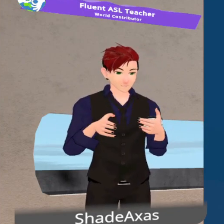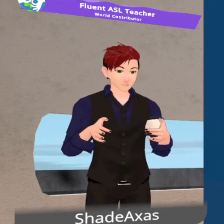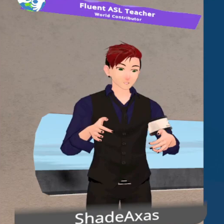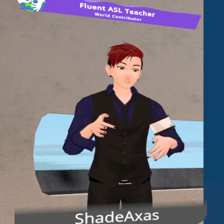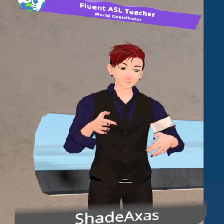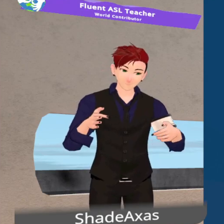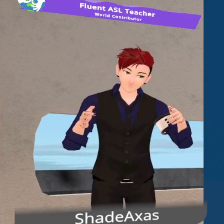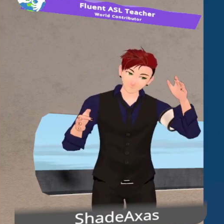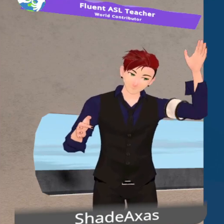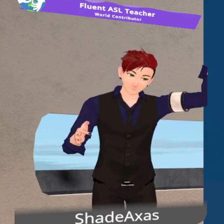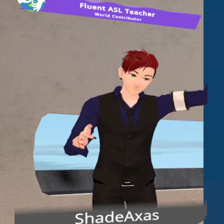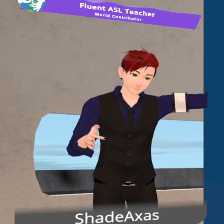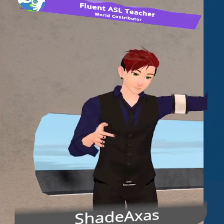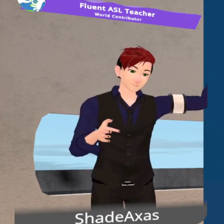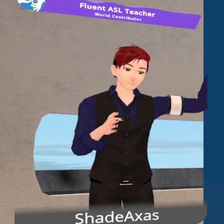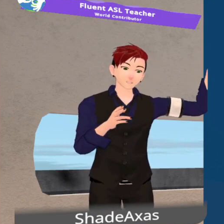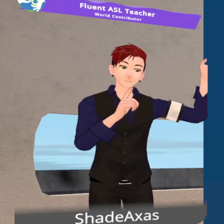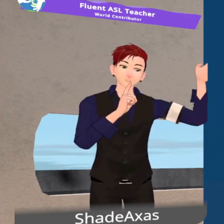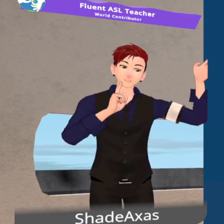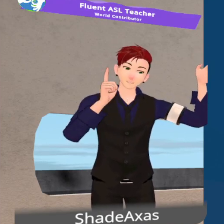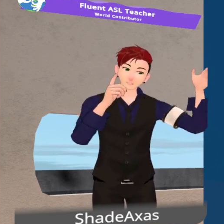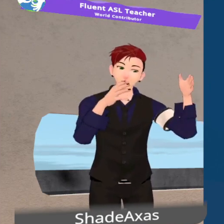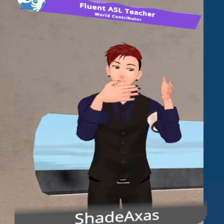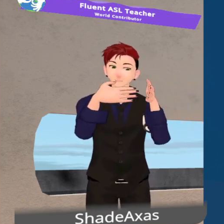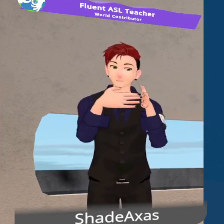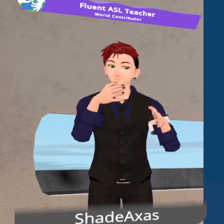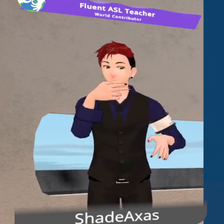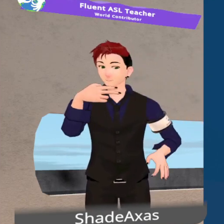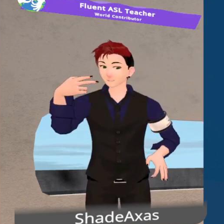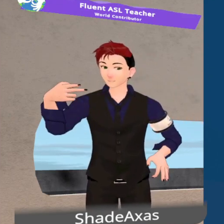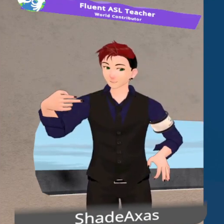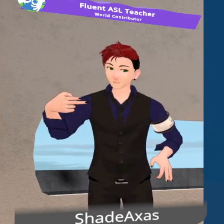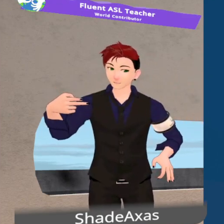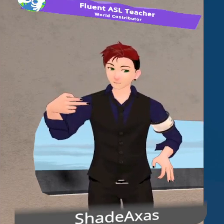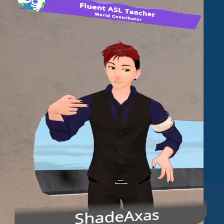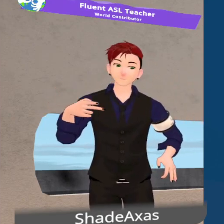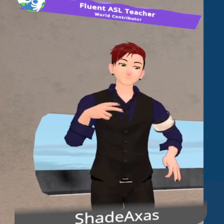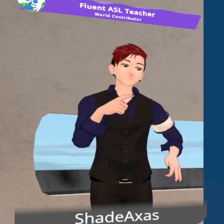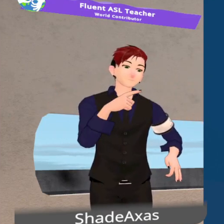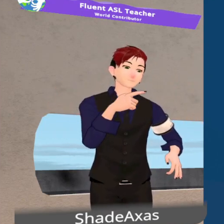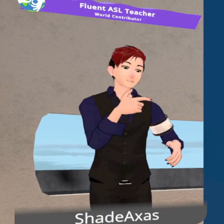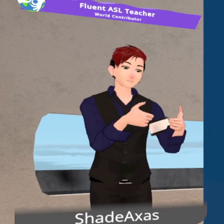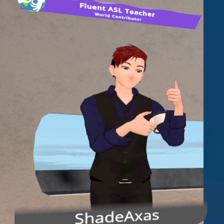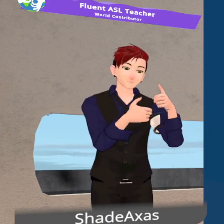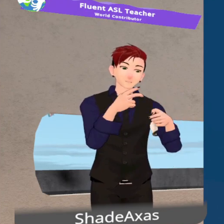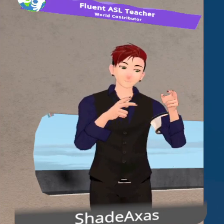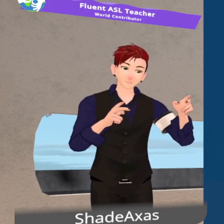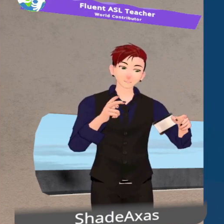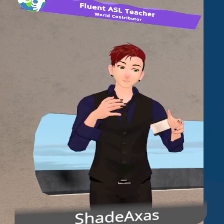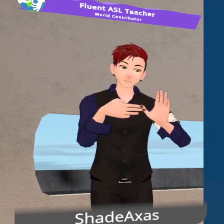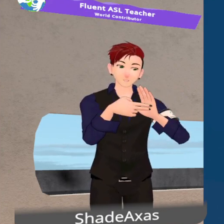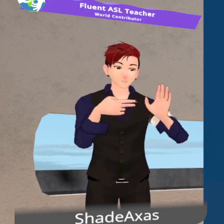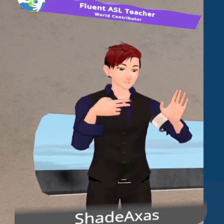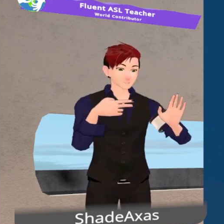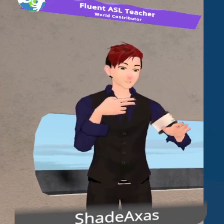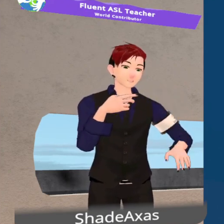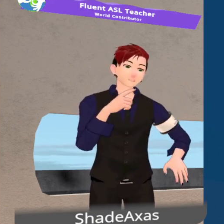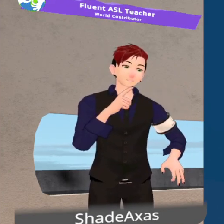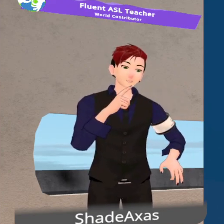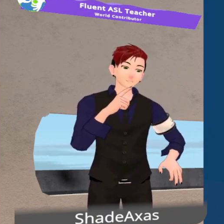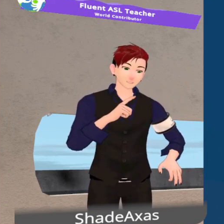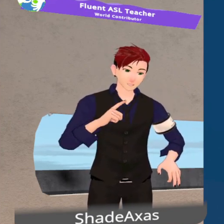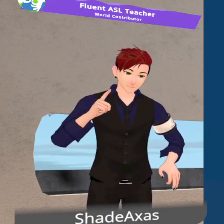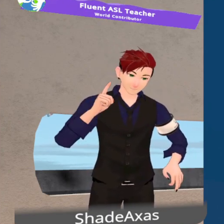levels in it as well. This part over here, we're going to talk about deaf versus hard of hearing. So most people who